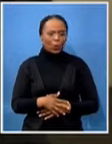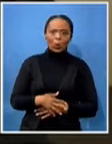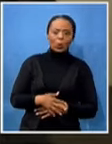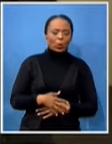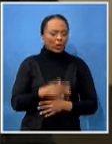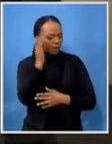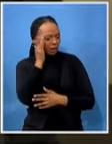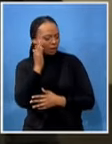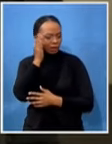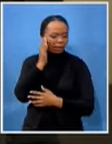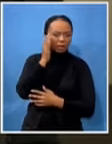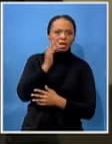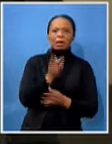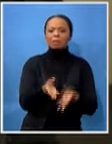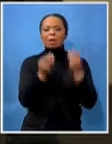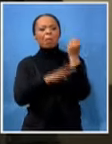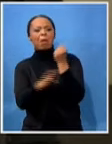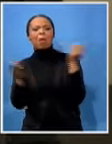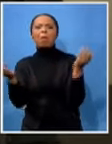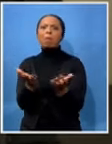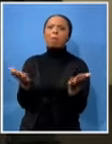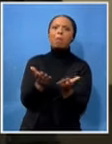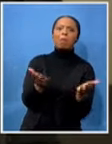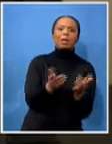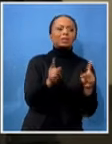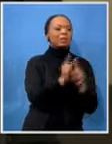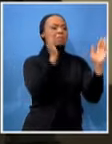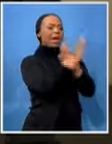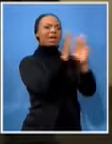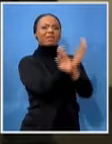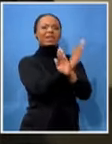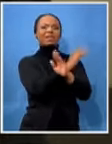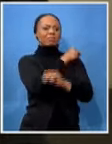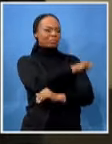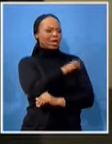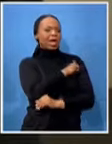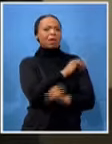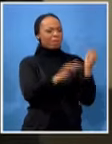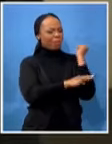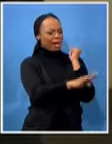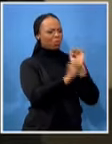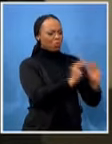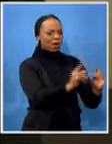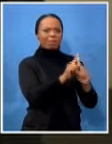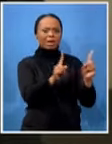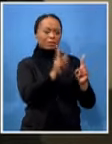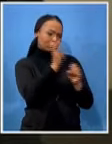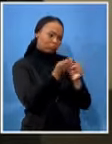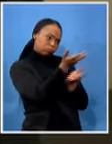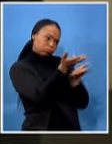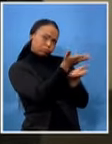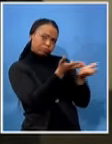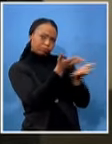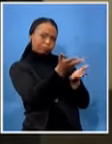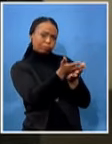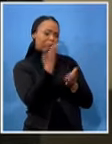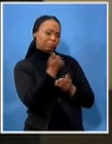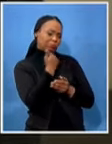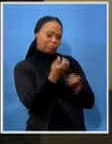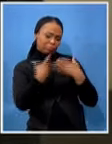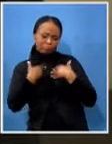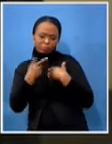own beds, but we've got a standing agreement that you'll shift to the private sector. Any patient, particularly for